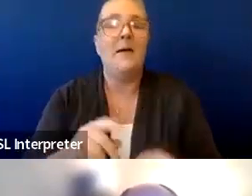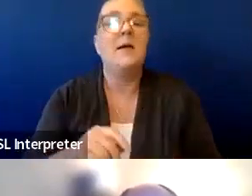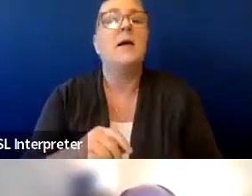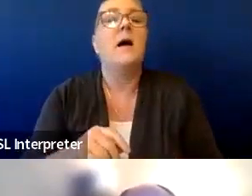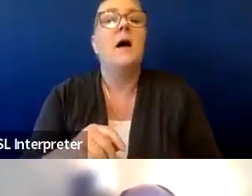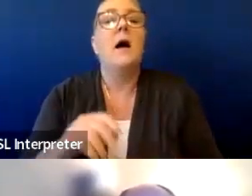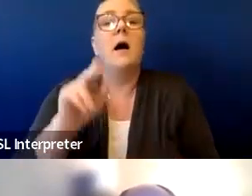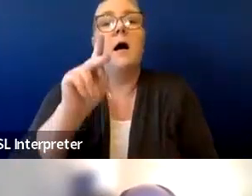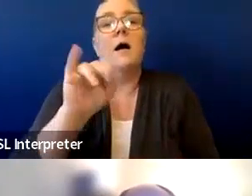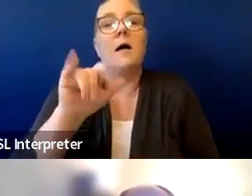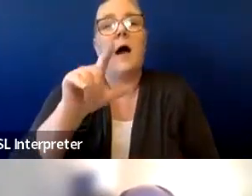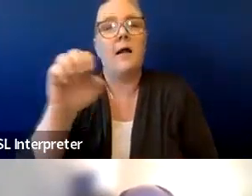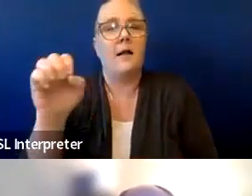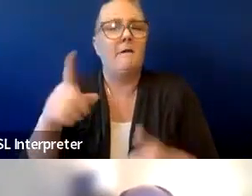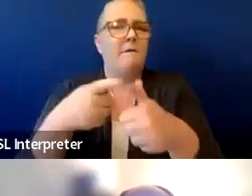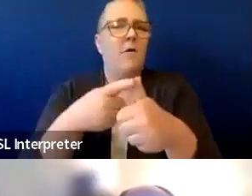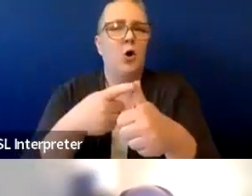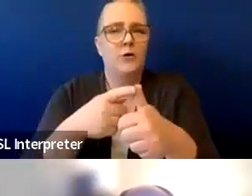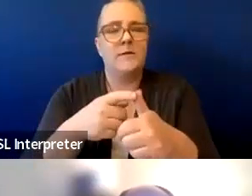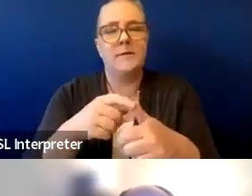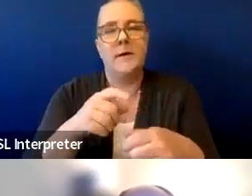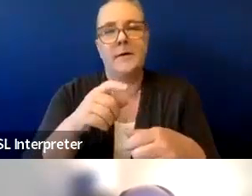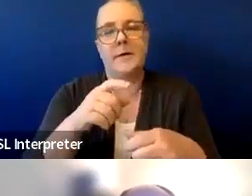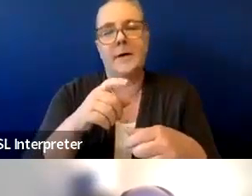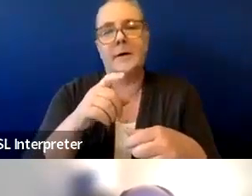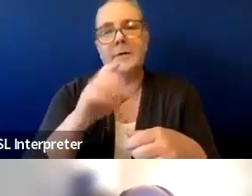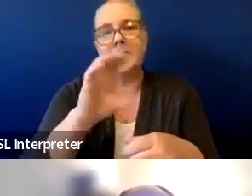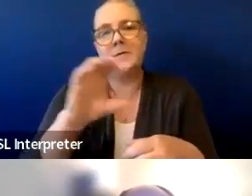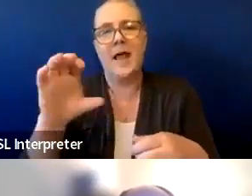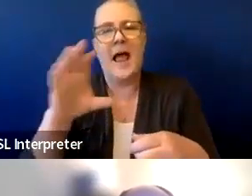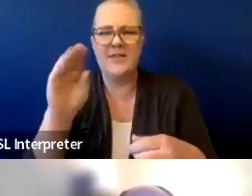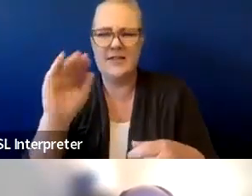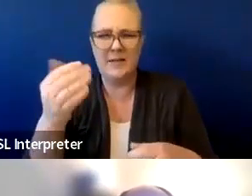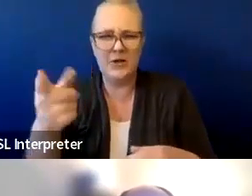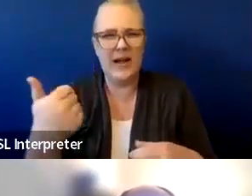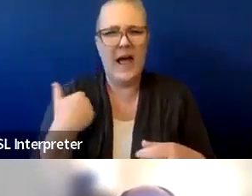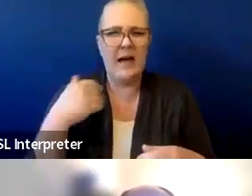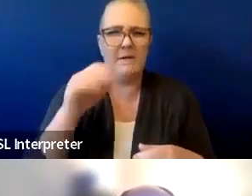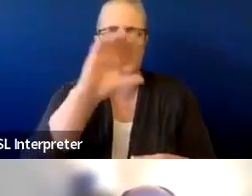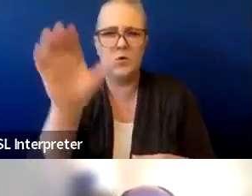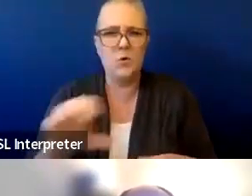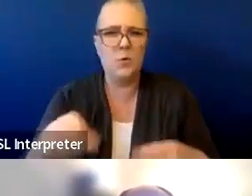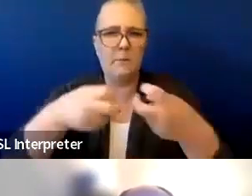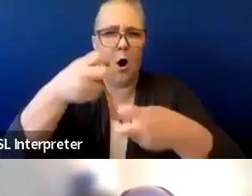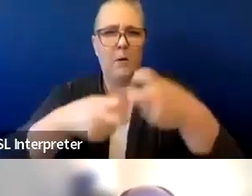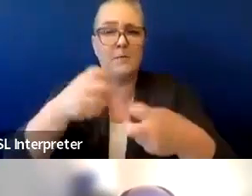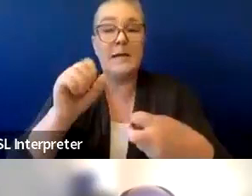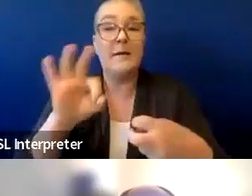Kylie. It's her first Coffee with Community Services and Zoom's given her a little bit of an issue. So if she comes on, I definitely will introduce